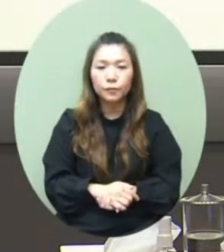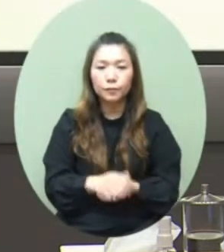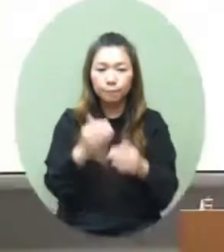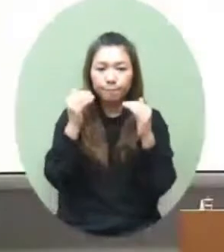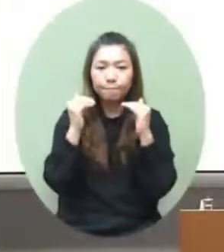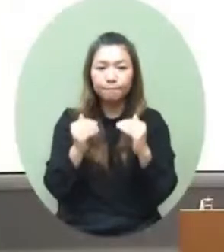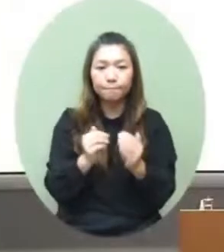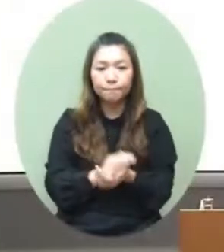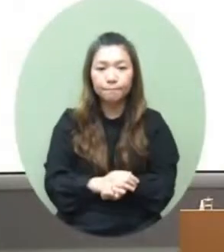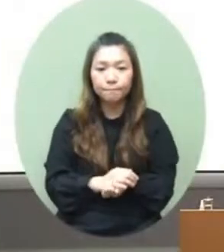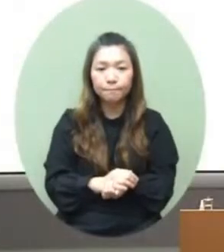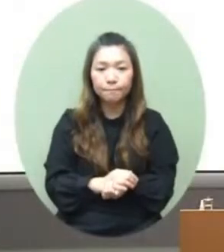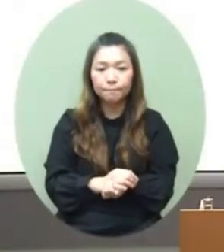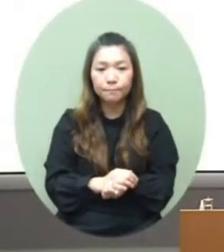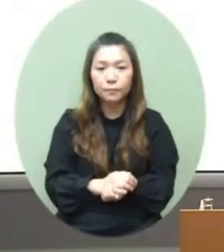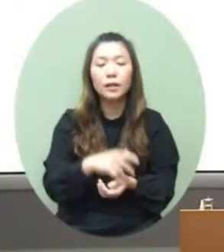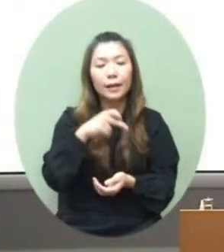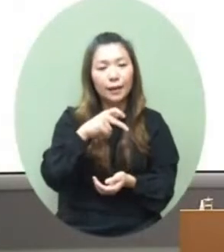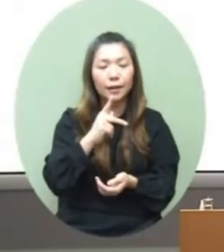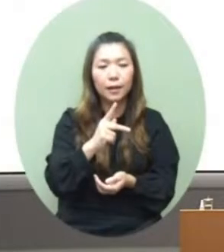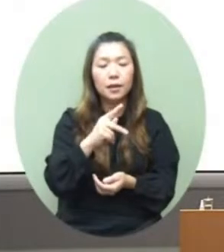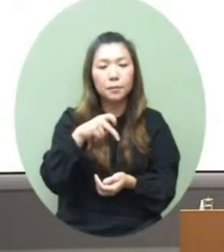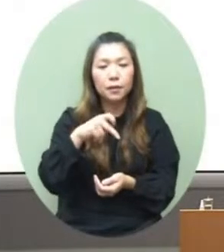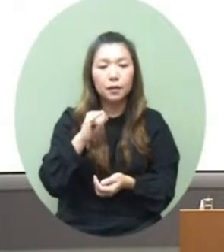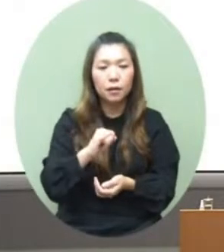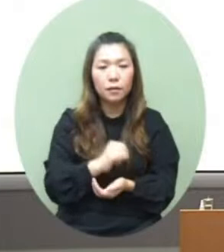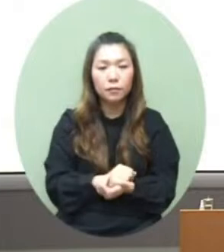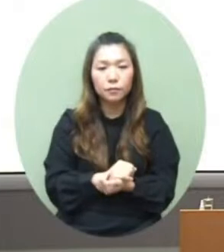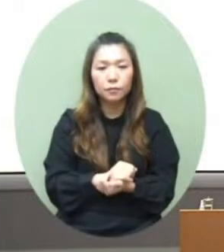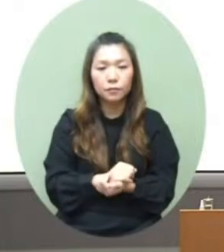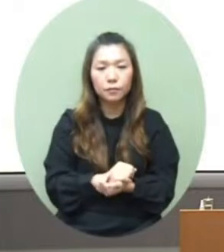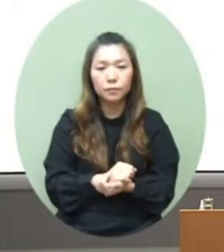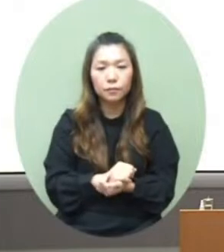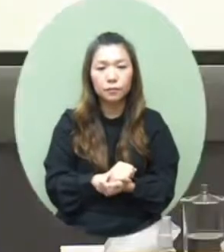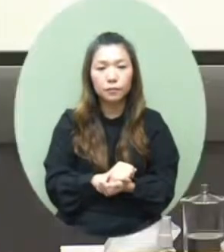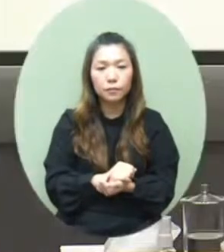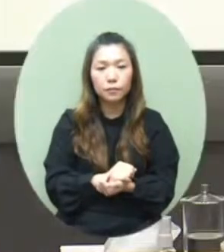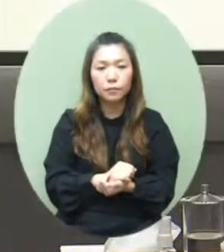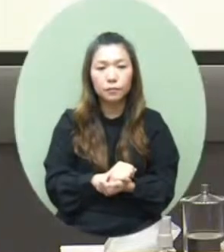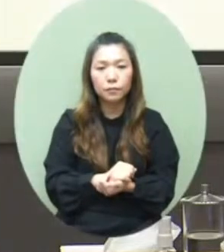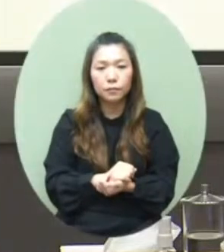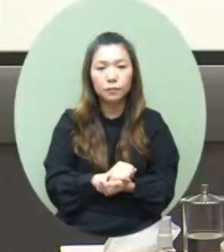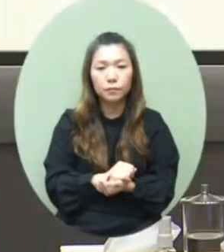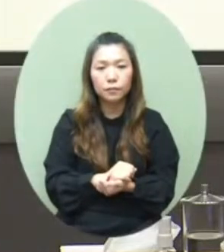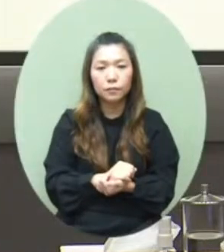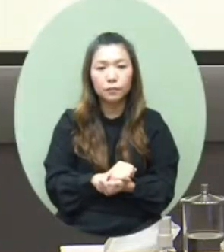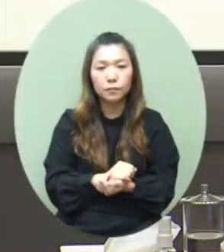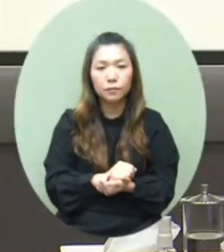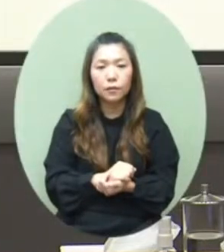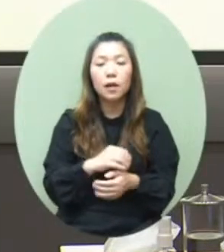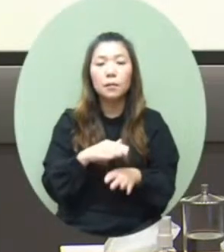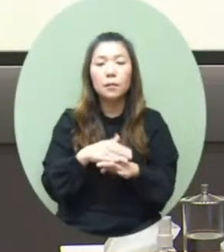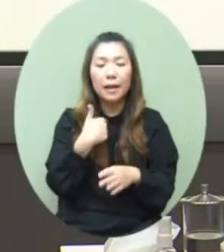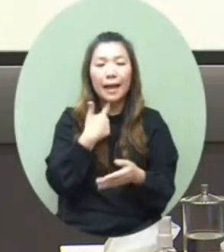Right, that's all. The next question is about KPIs.